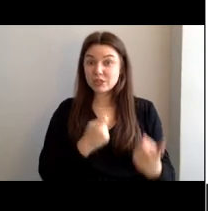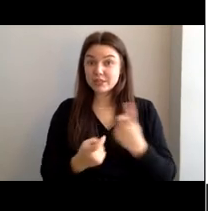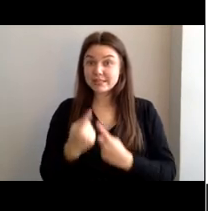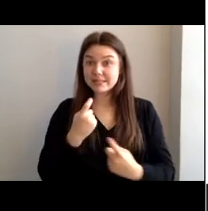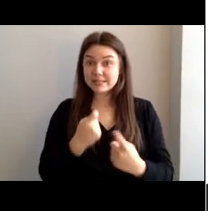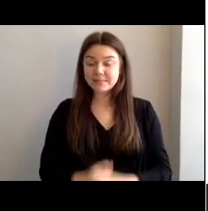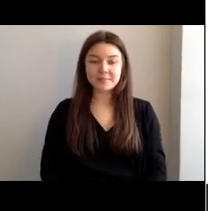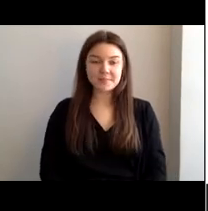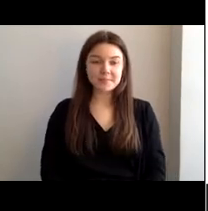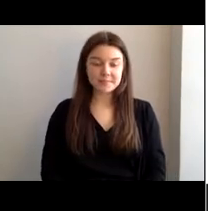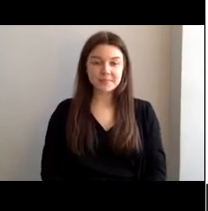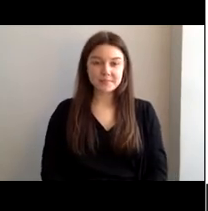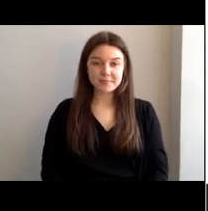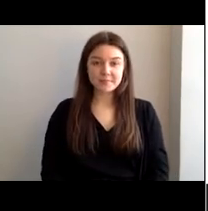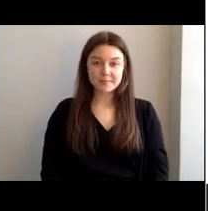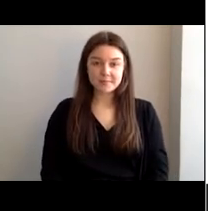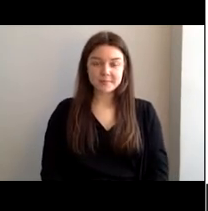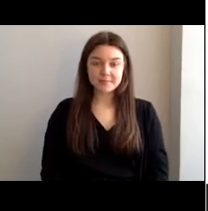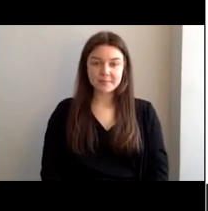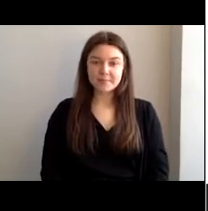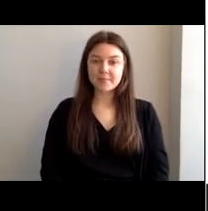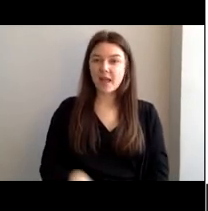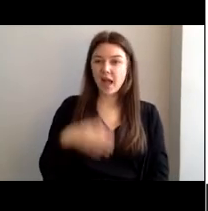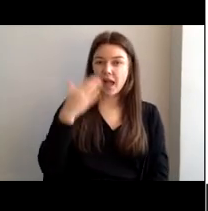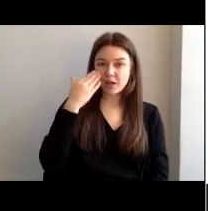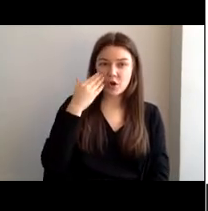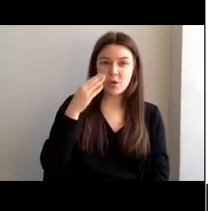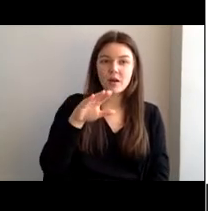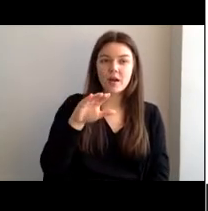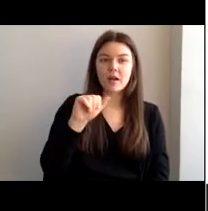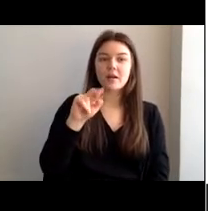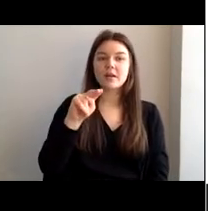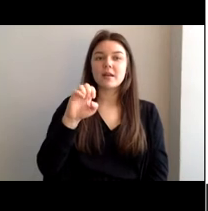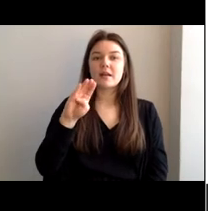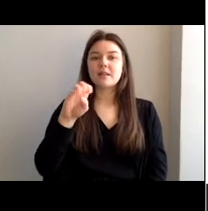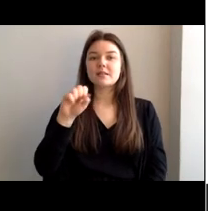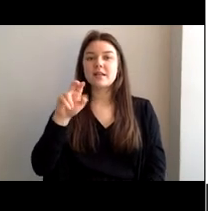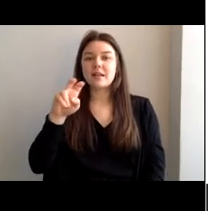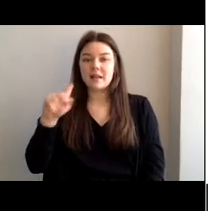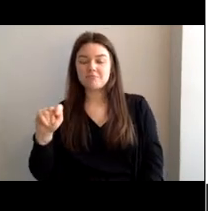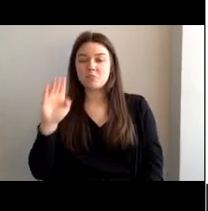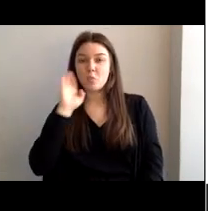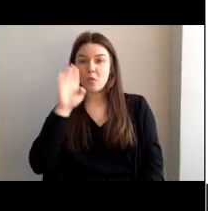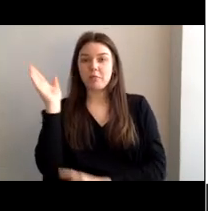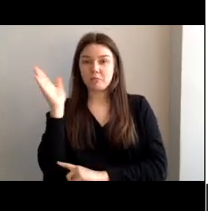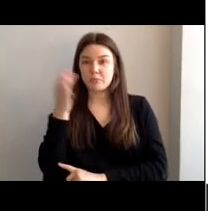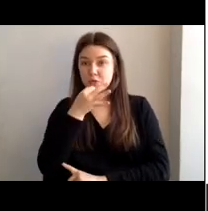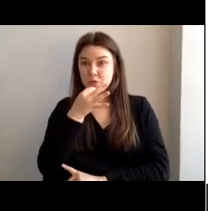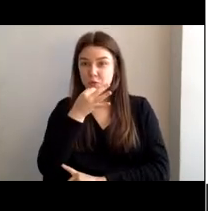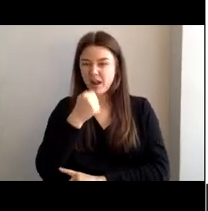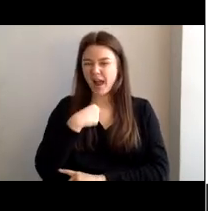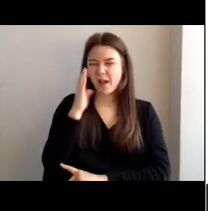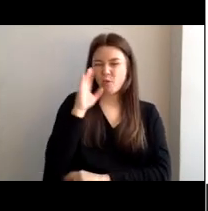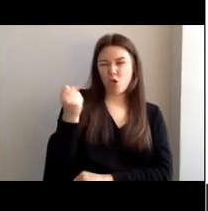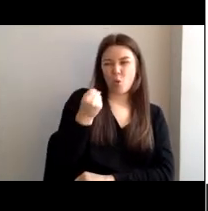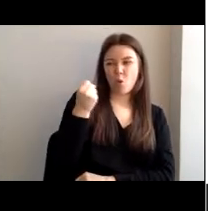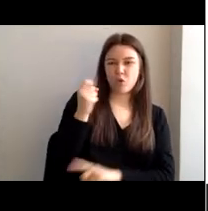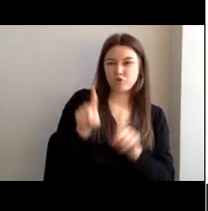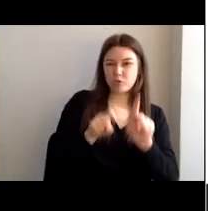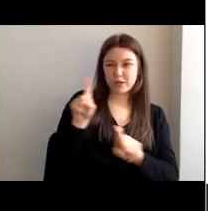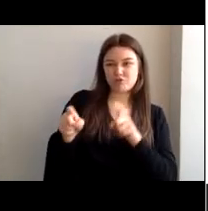know that Netsonet is coming up and I want to see his seafood inspection that he's going to do for us, I'm going to hold on to questions and let